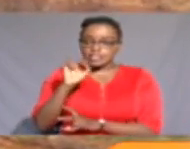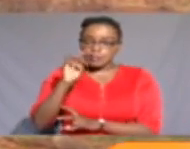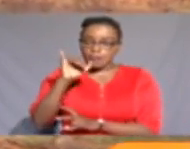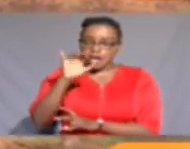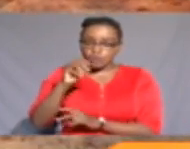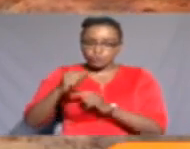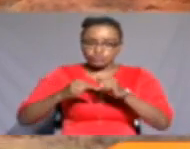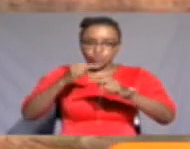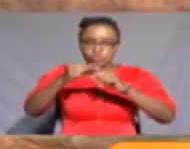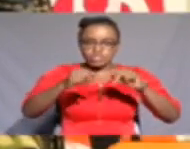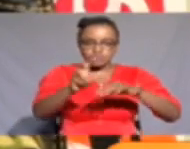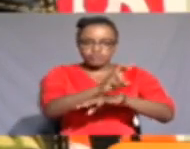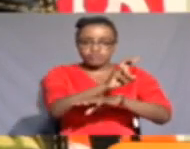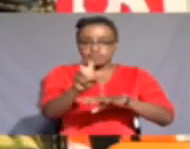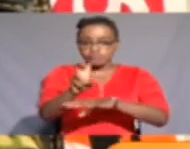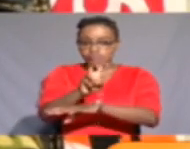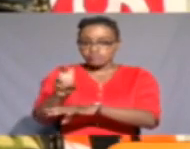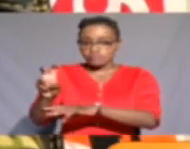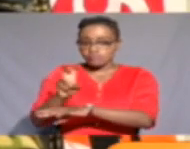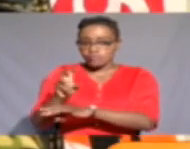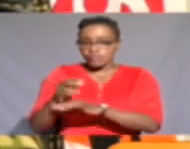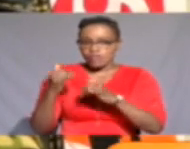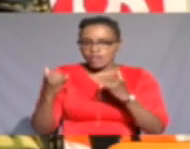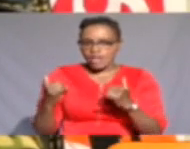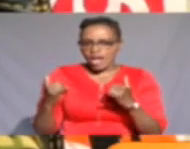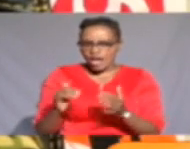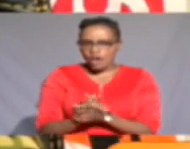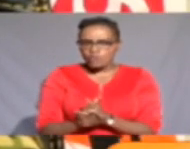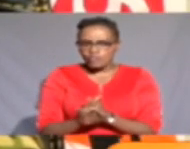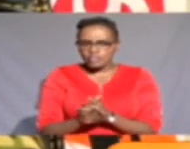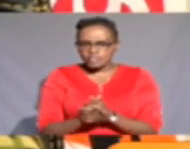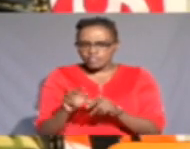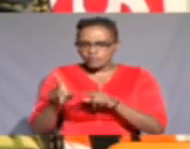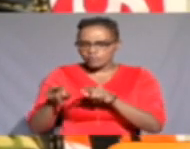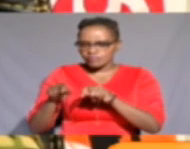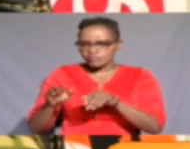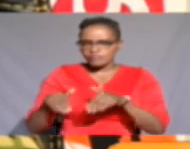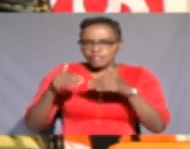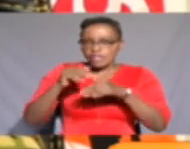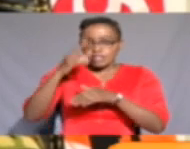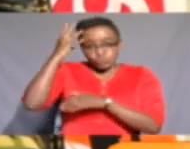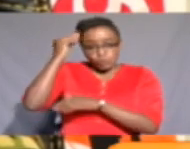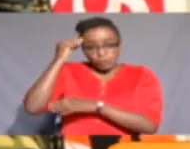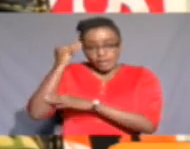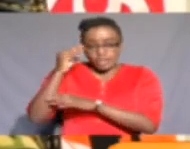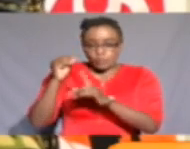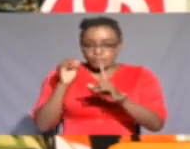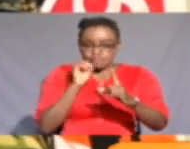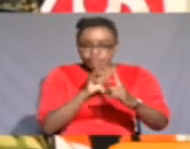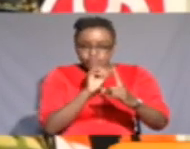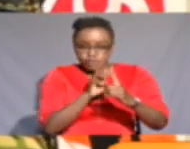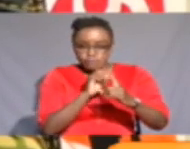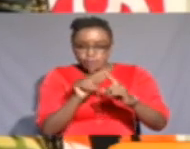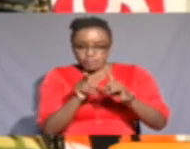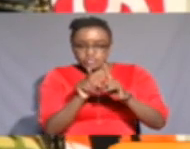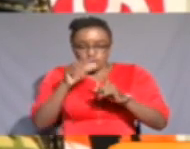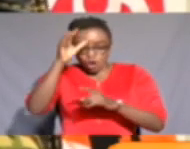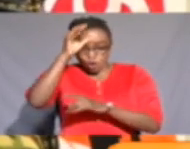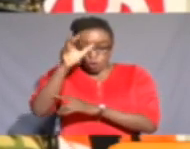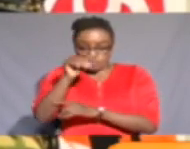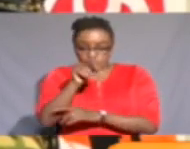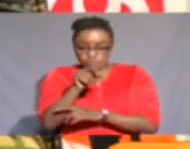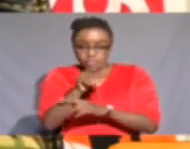with regular surveillance. We are currently mentoring the Somali National Security Forces in line with this concept of